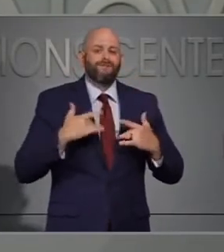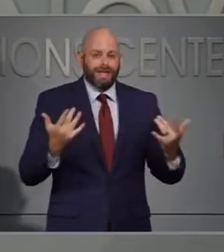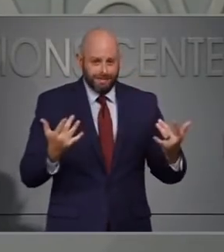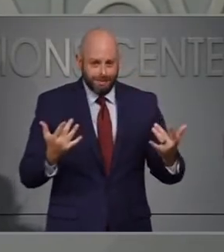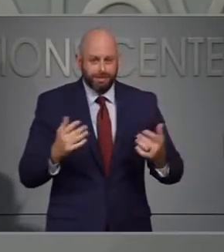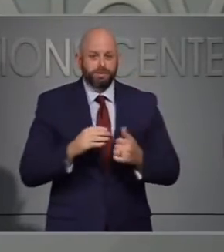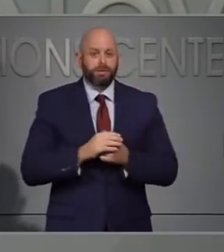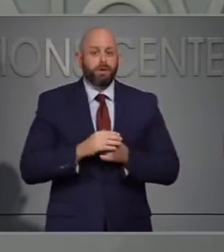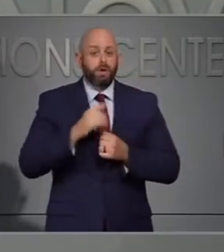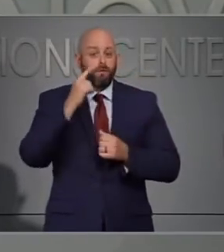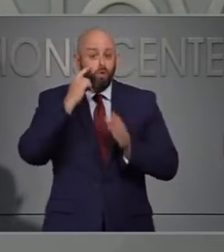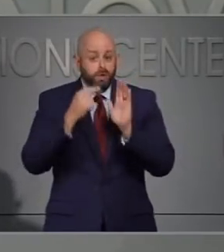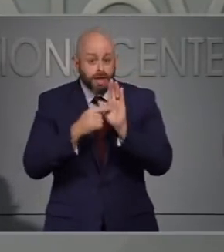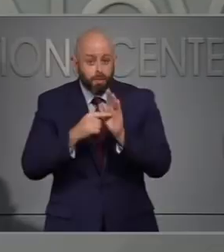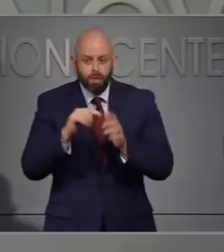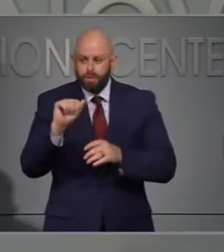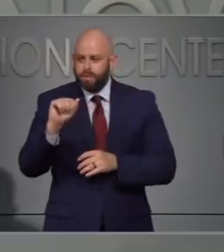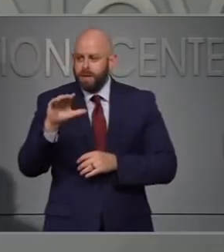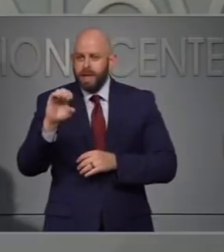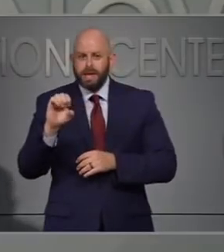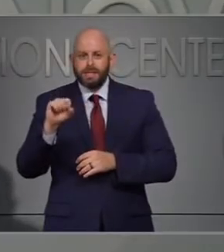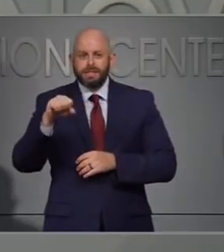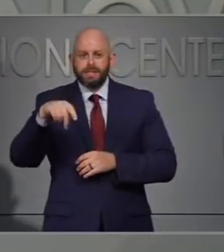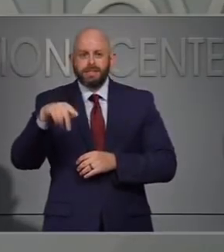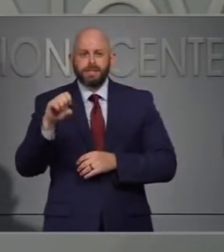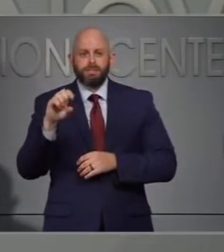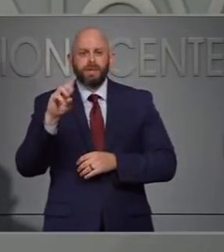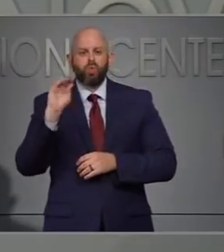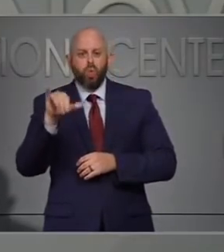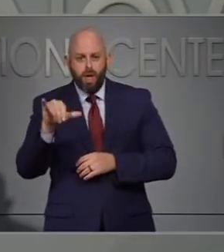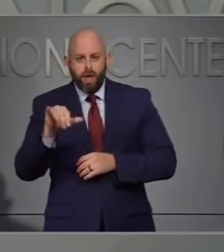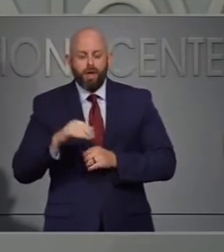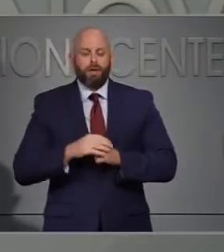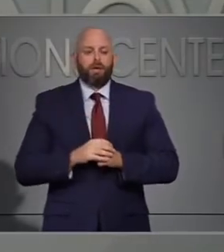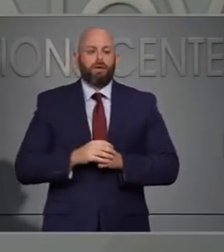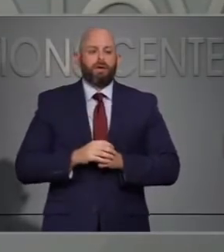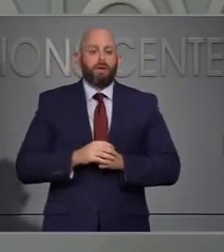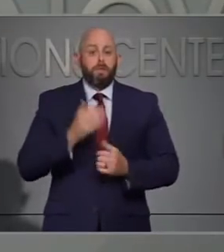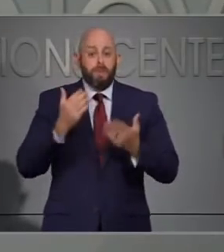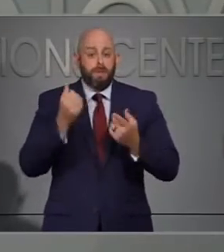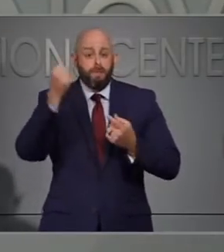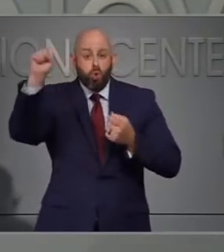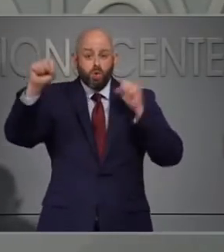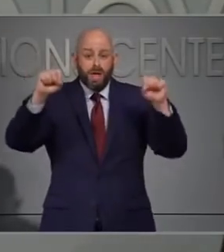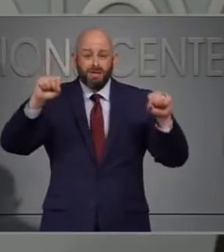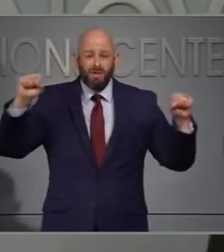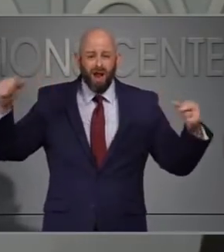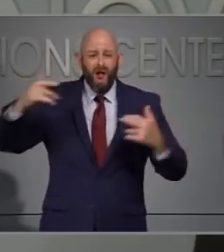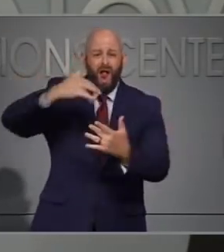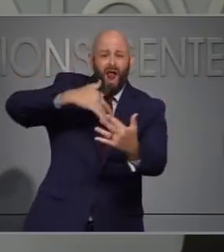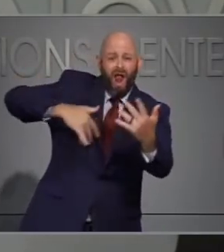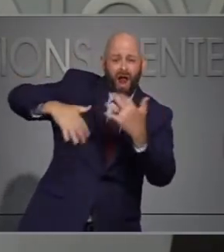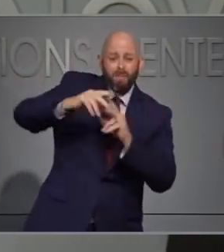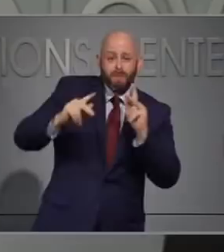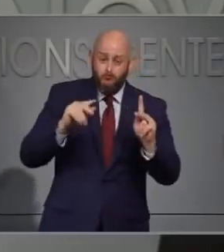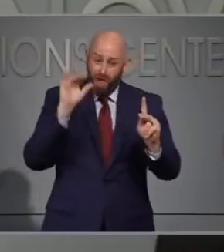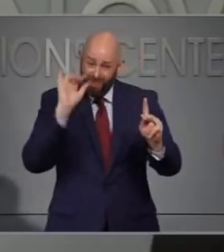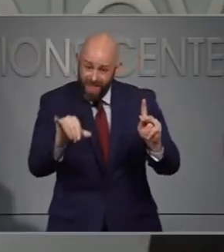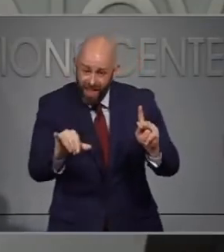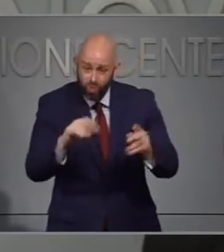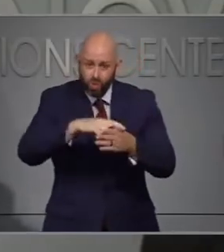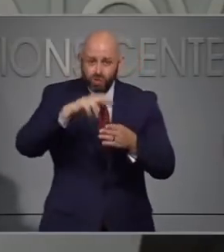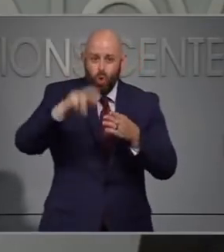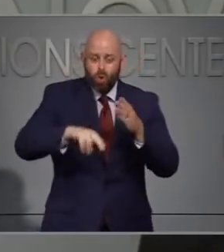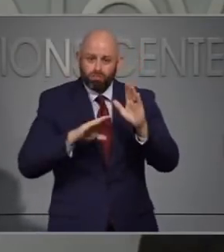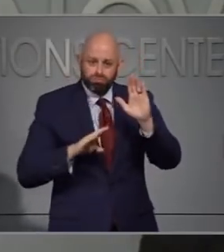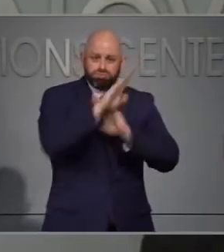Ace Speedway or any of the recent protests? Are we still too soon to know? And then second, and mainly